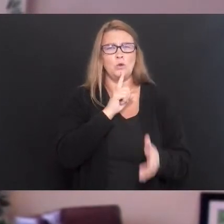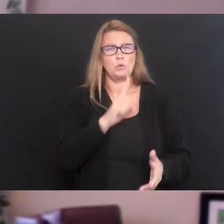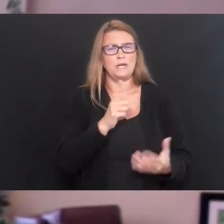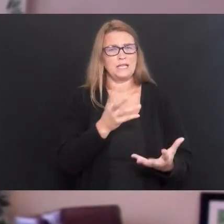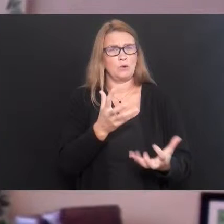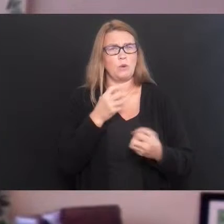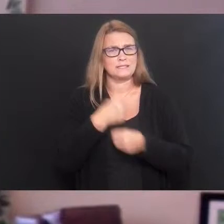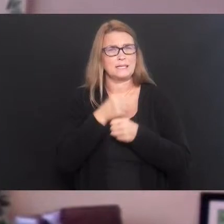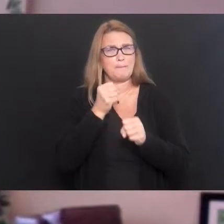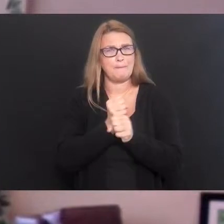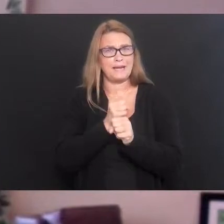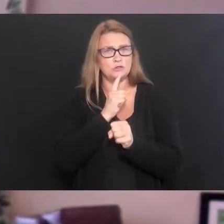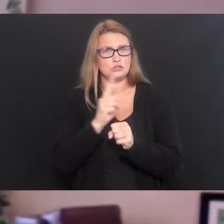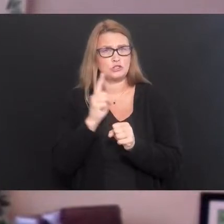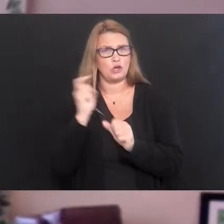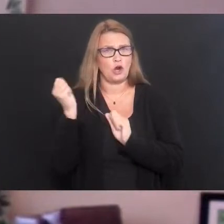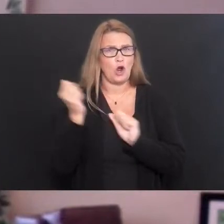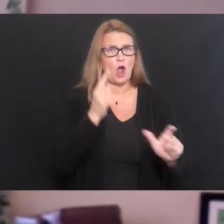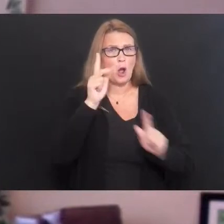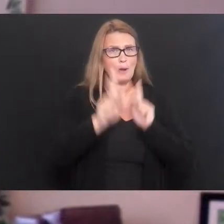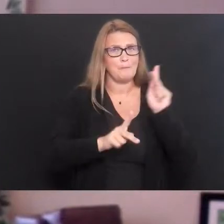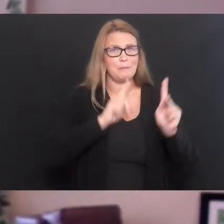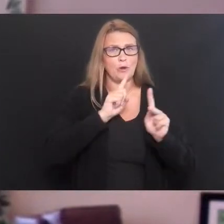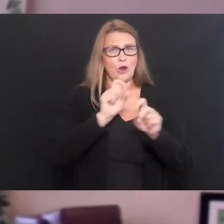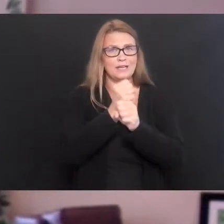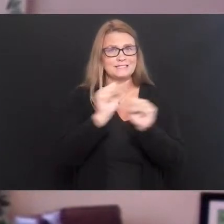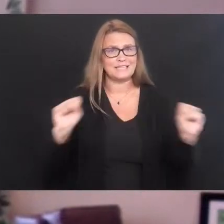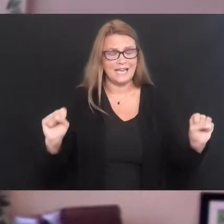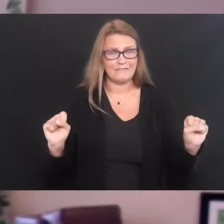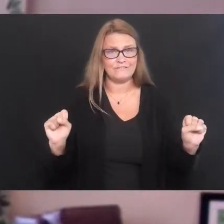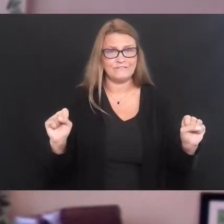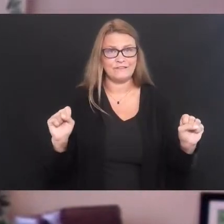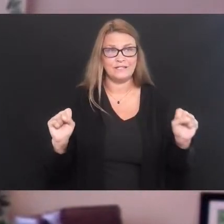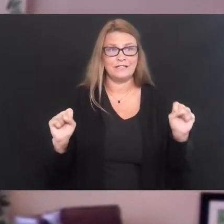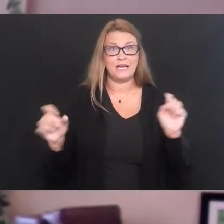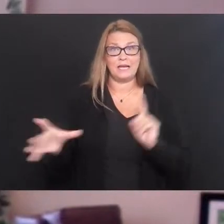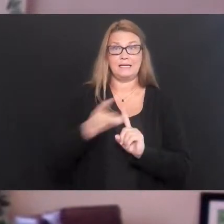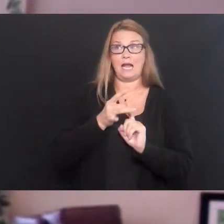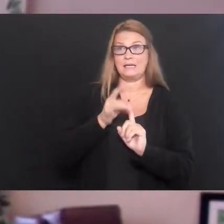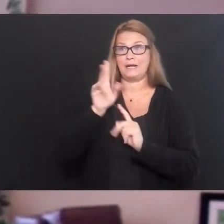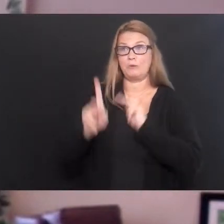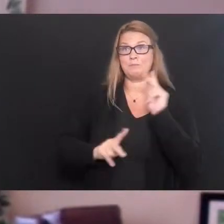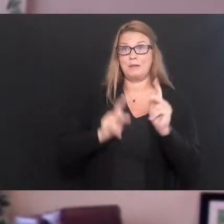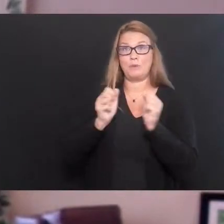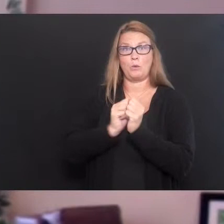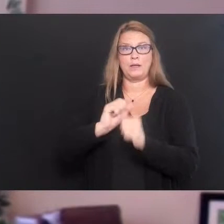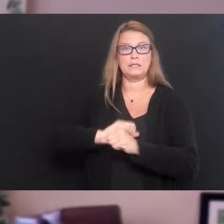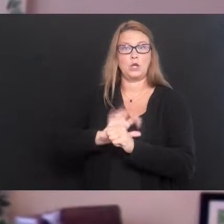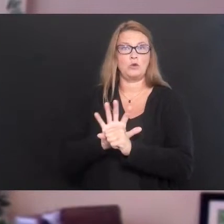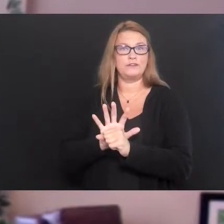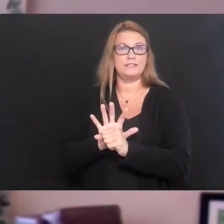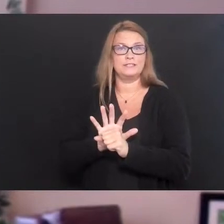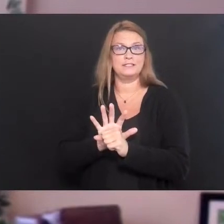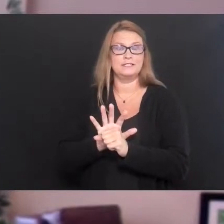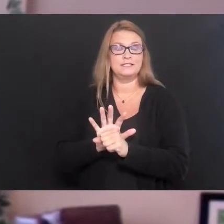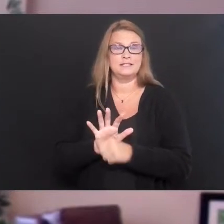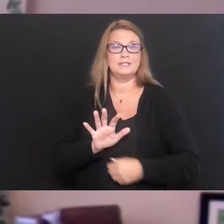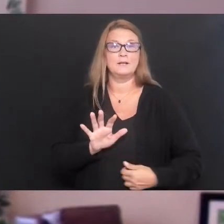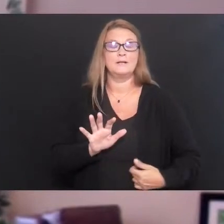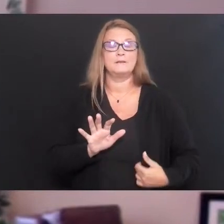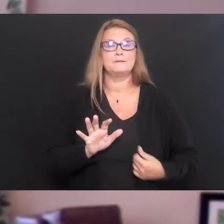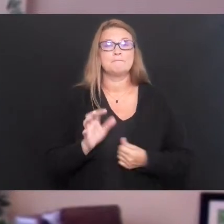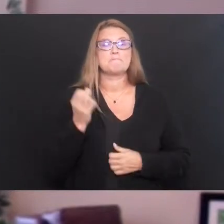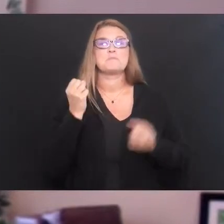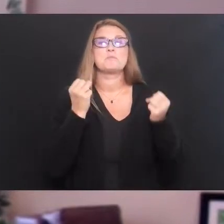that everybody is safe who comes in contact with folks with COVID-19. So we're seeing around the country that